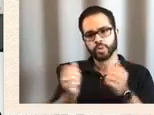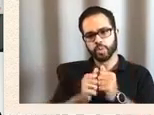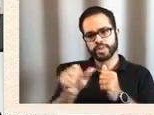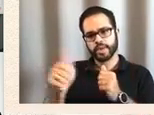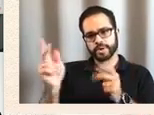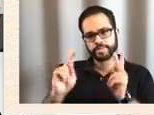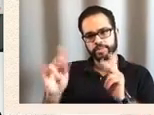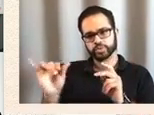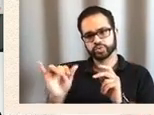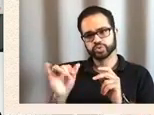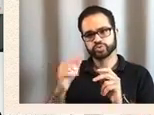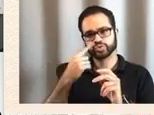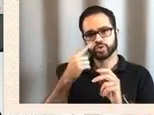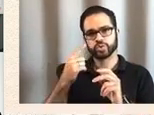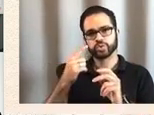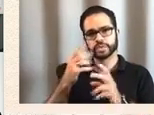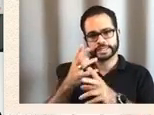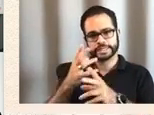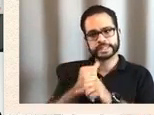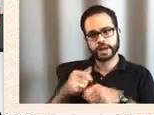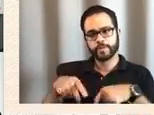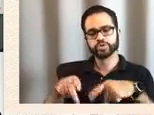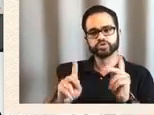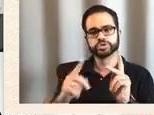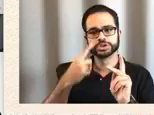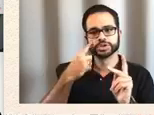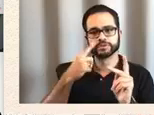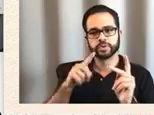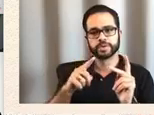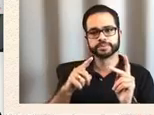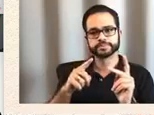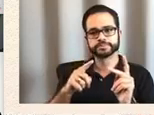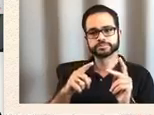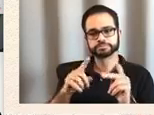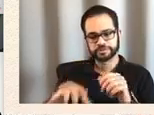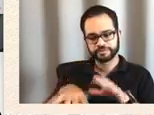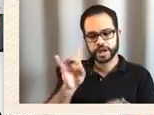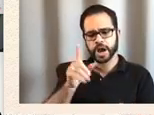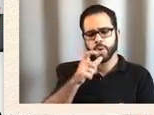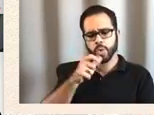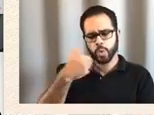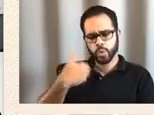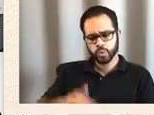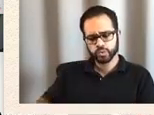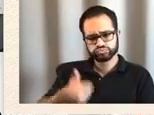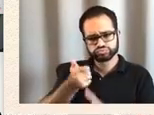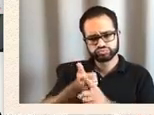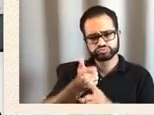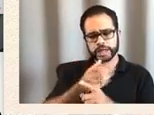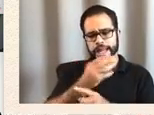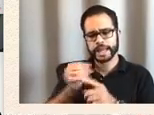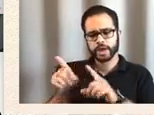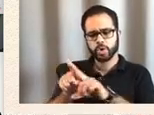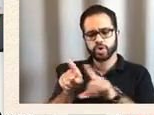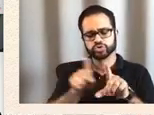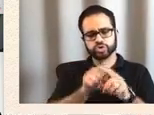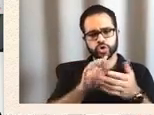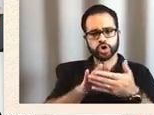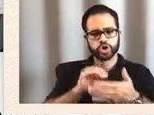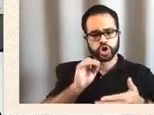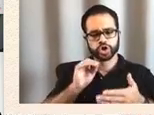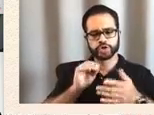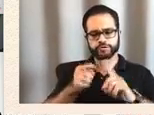the opportunity to discover who you are and also learn from